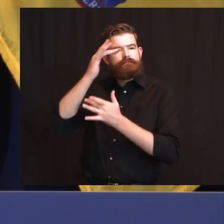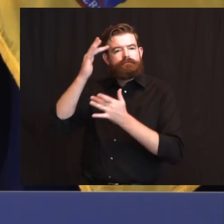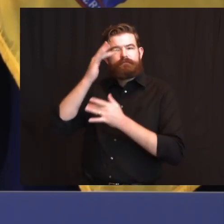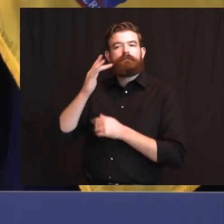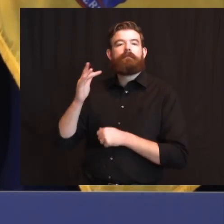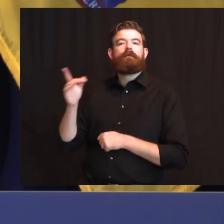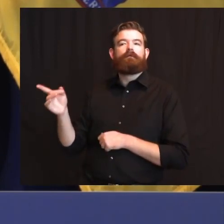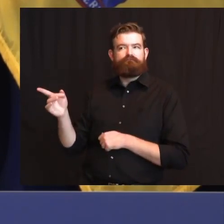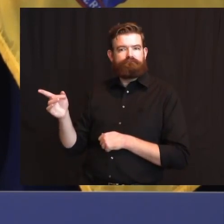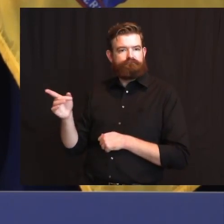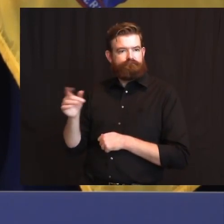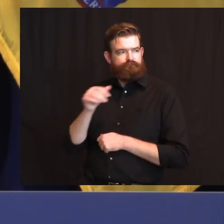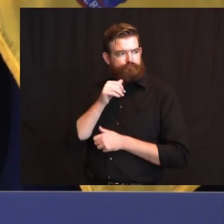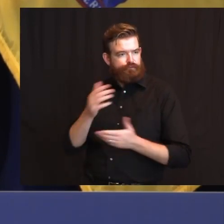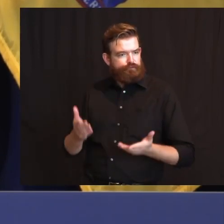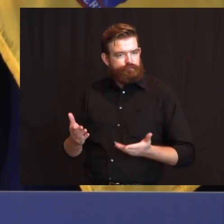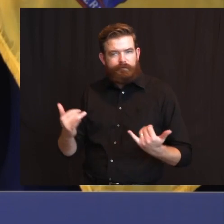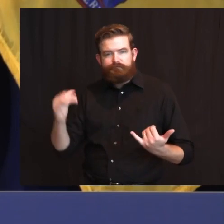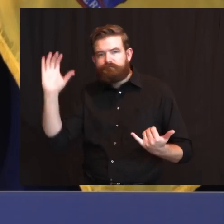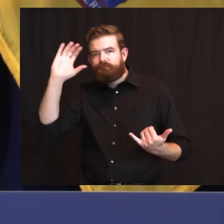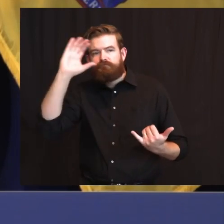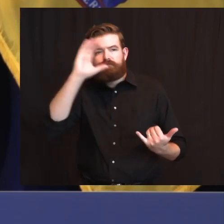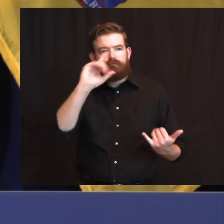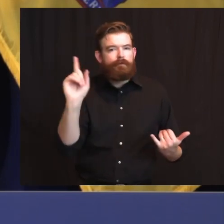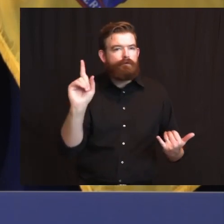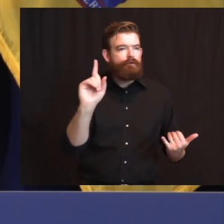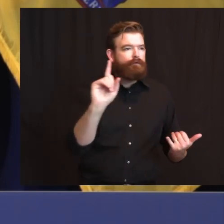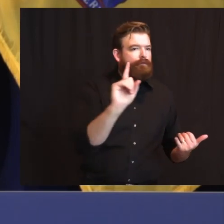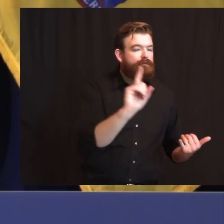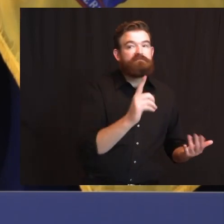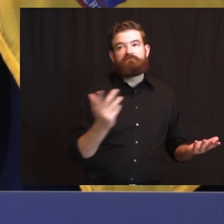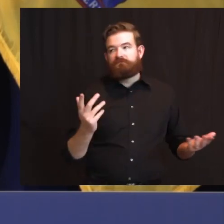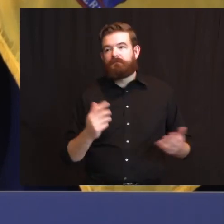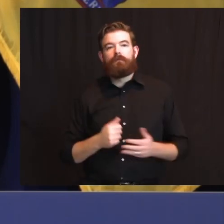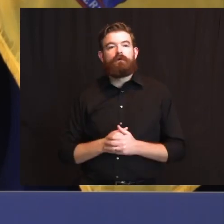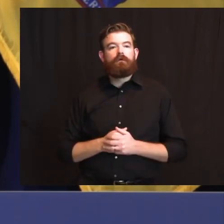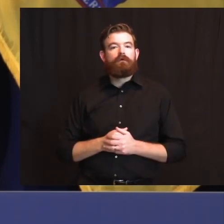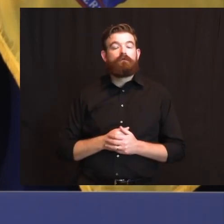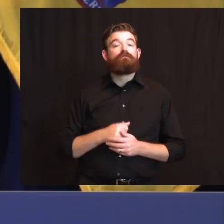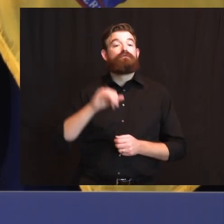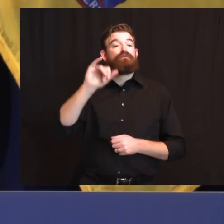on 9/11, and so we know where he is, but we're trying to track down Dr. Ed Lifshitz,